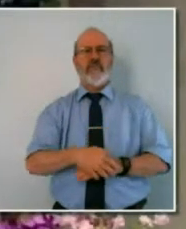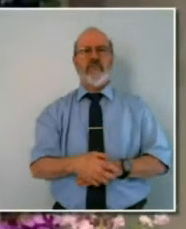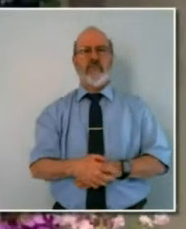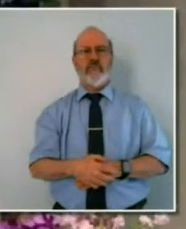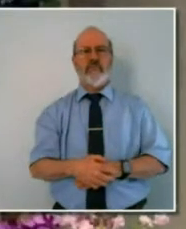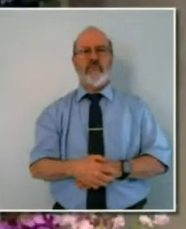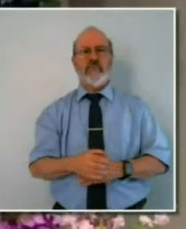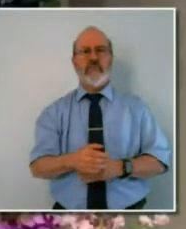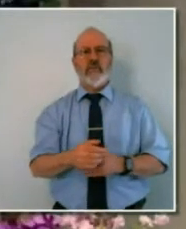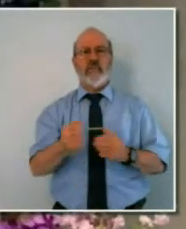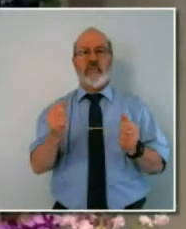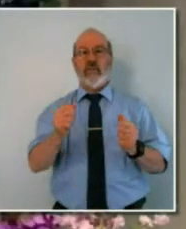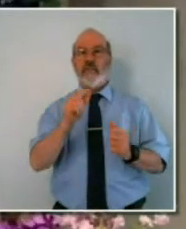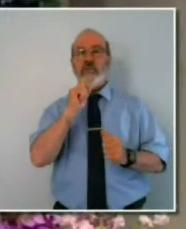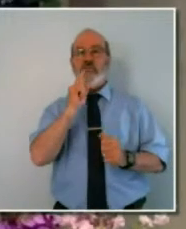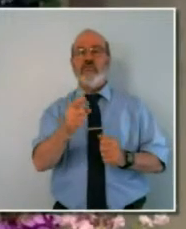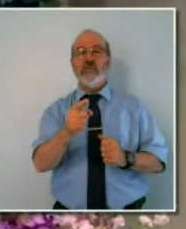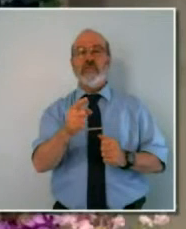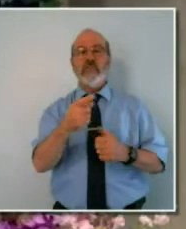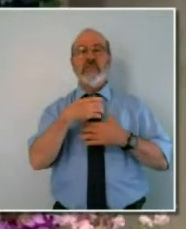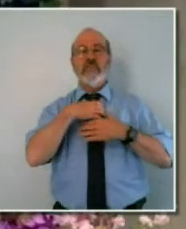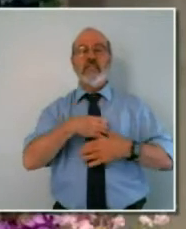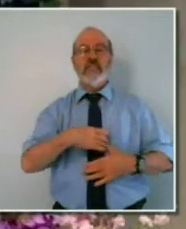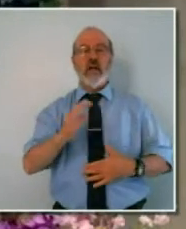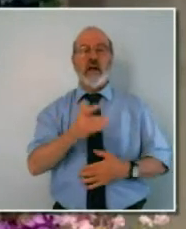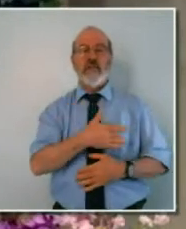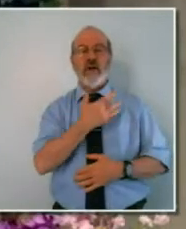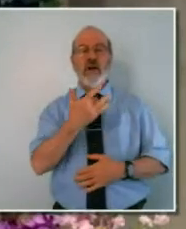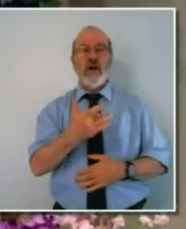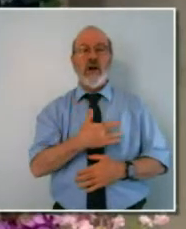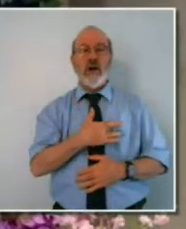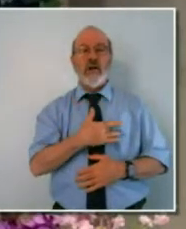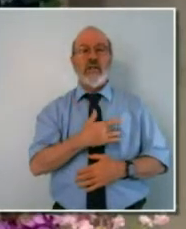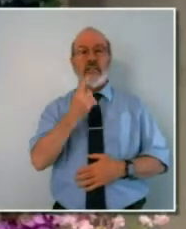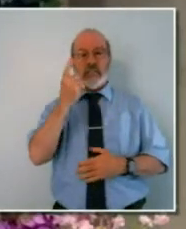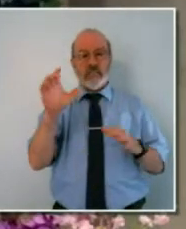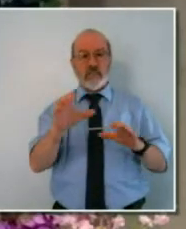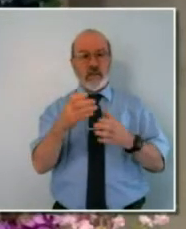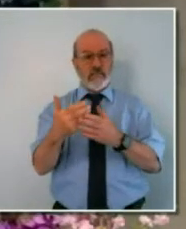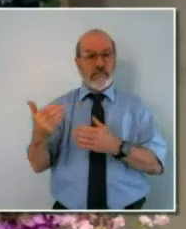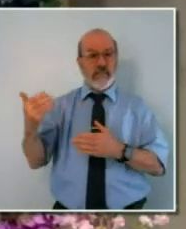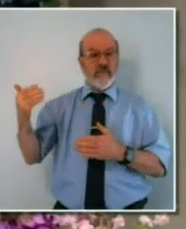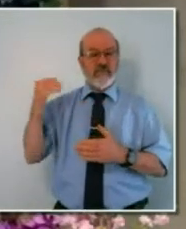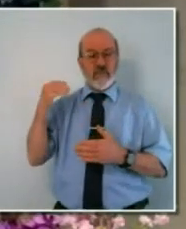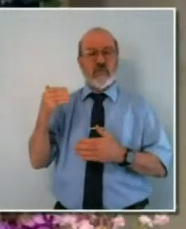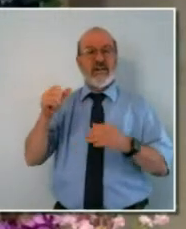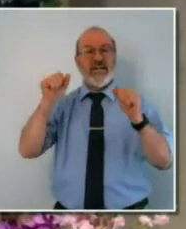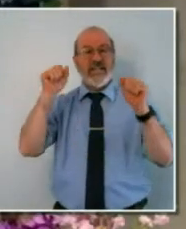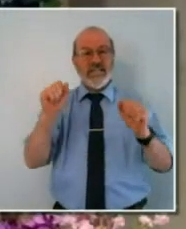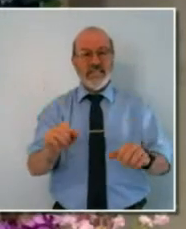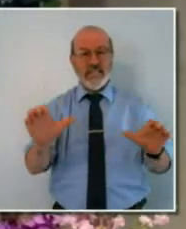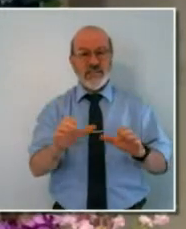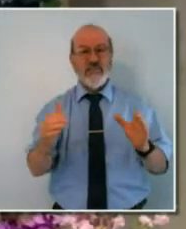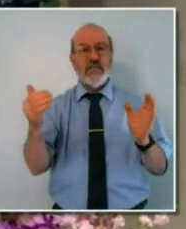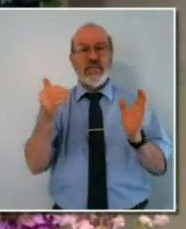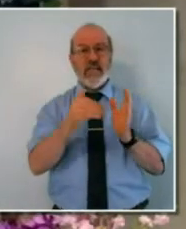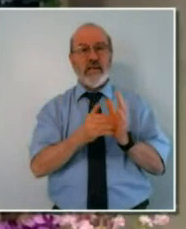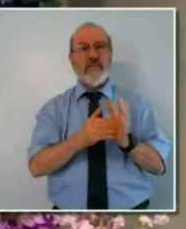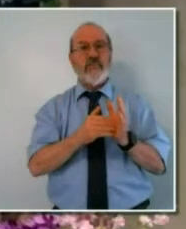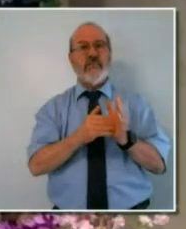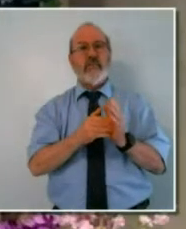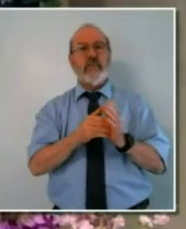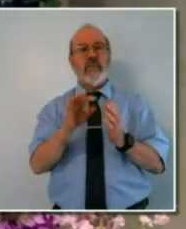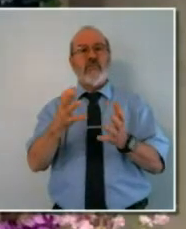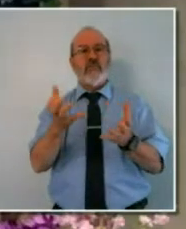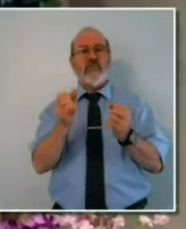May that indeed be the desire of our heart. He has done it before, and he can do it again if we will allow